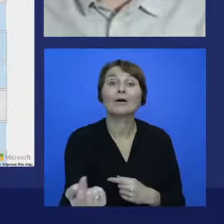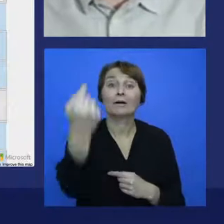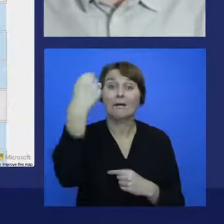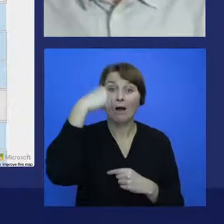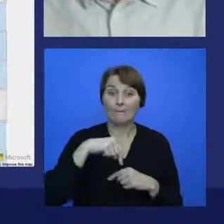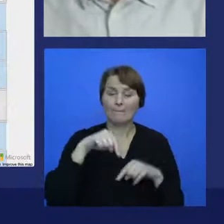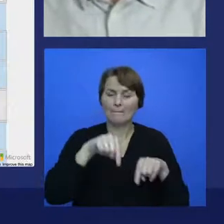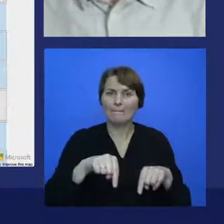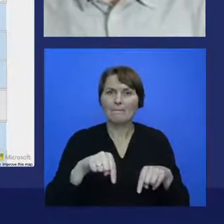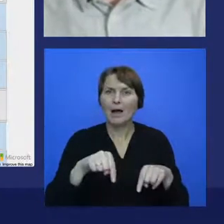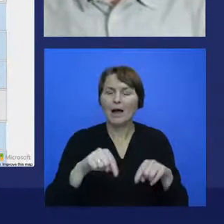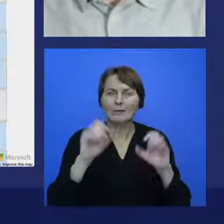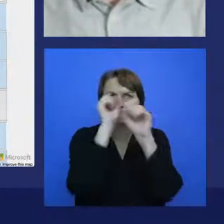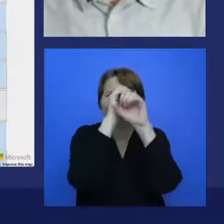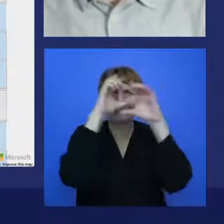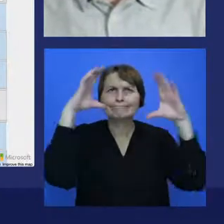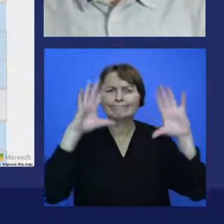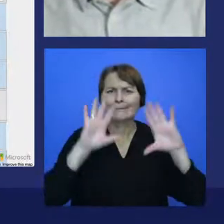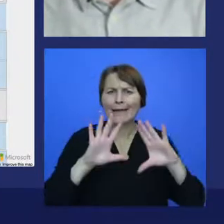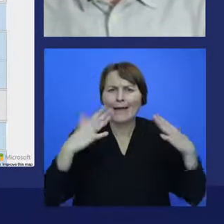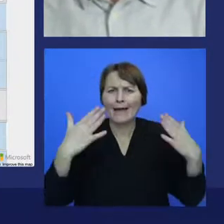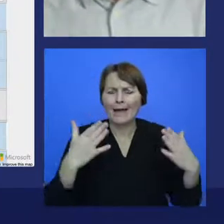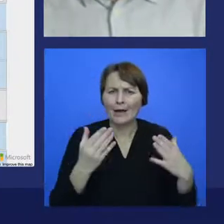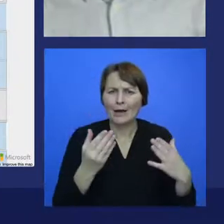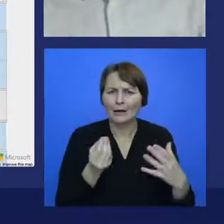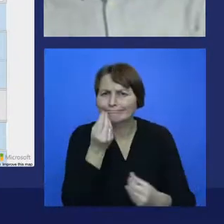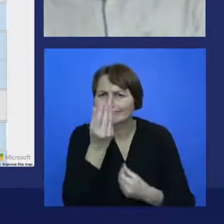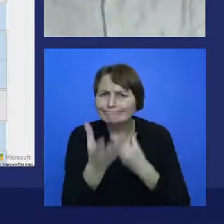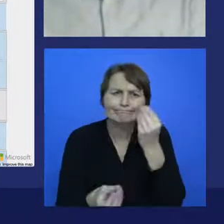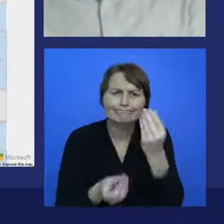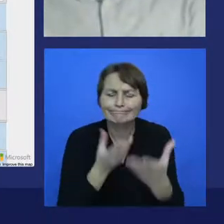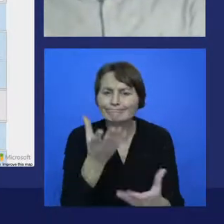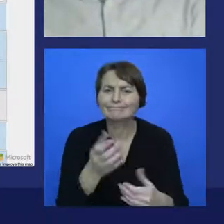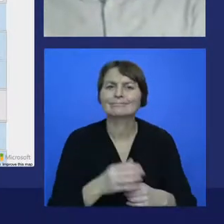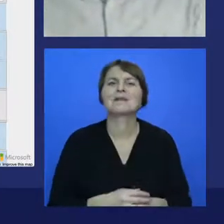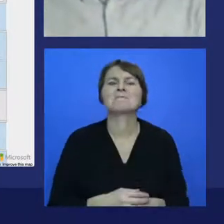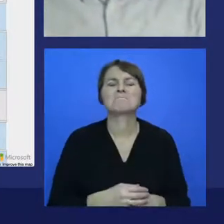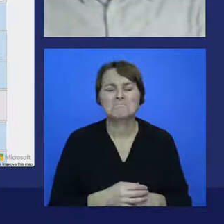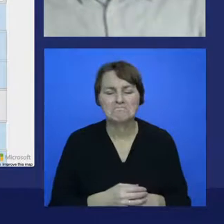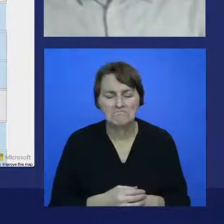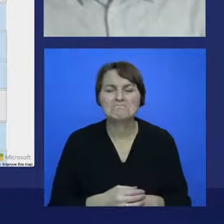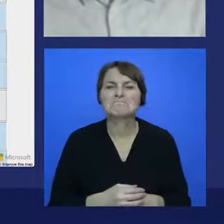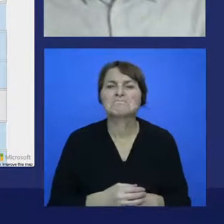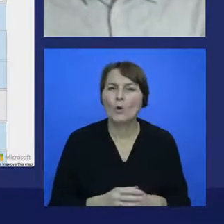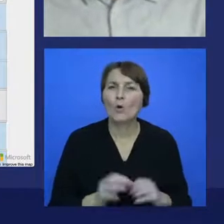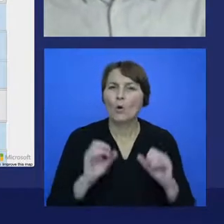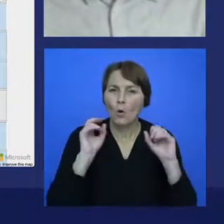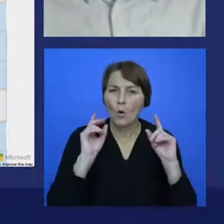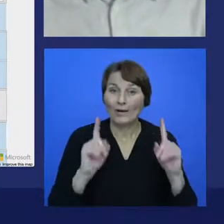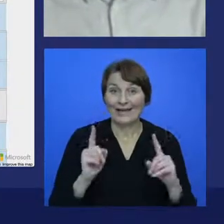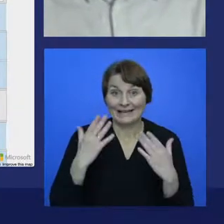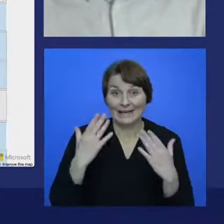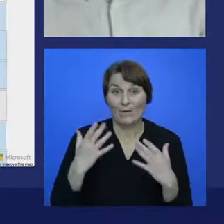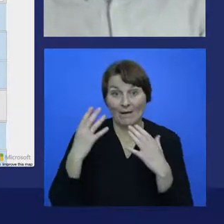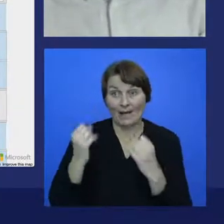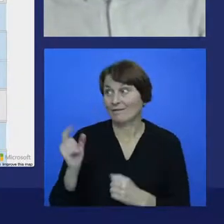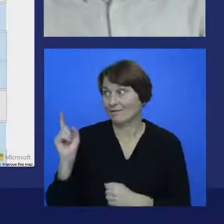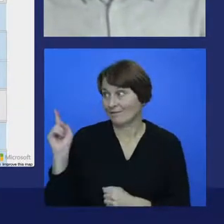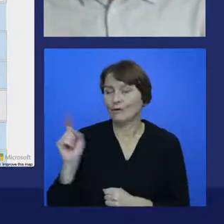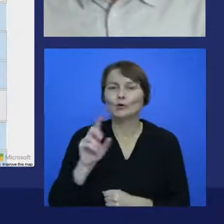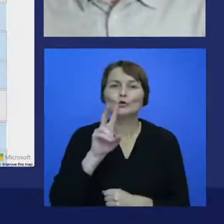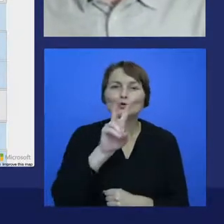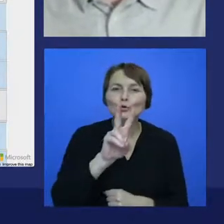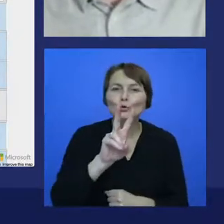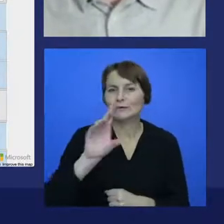it looks like? So then we started thinking about changing this from a 2D perspective into a 3D map. So maybe we could get more